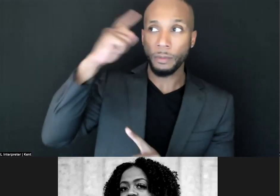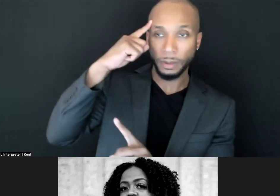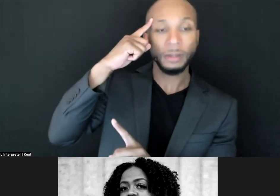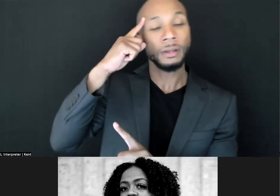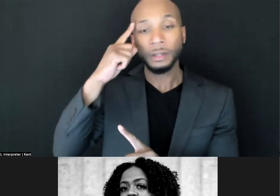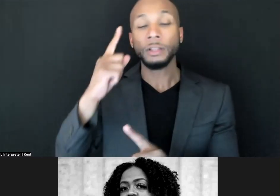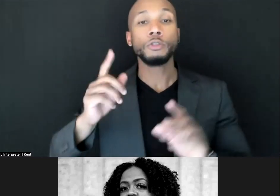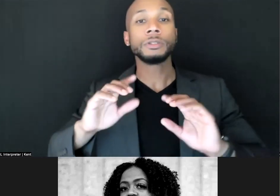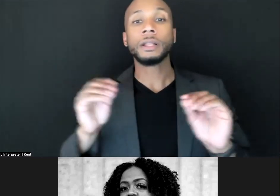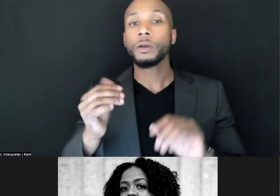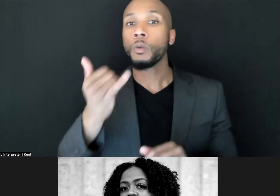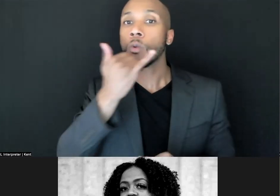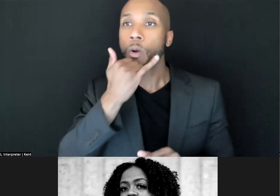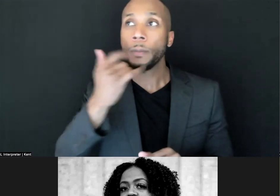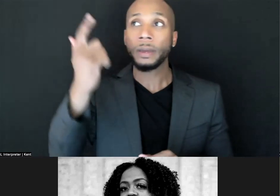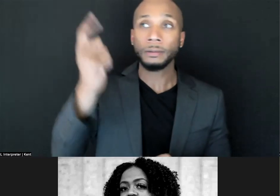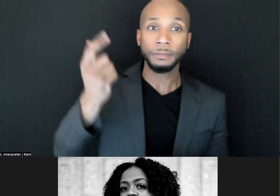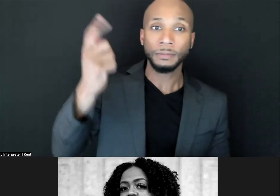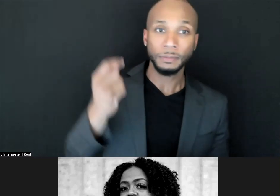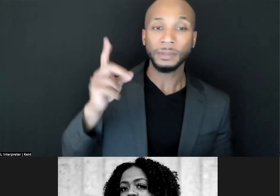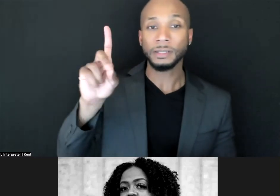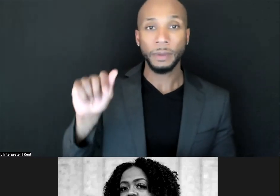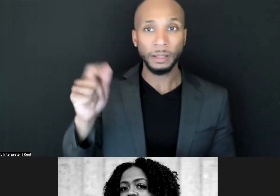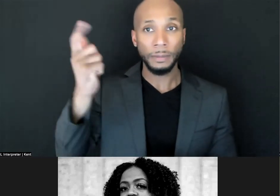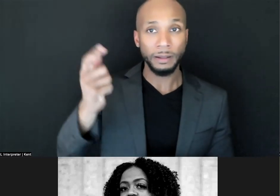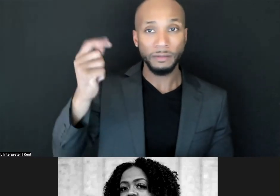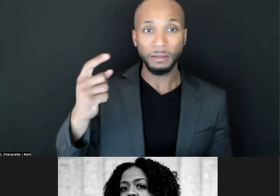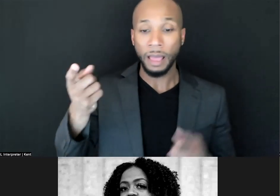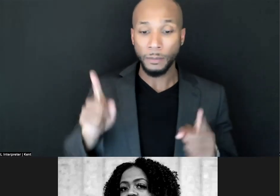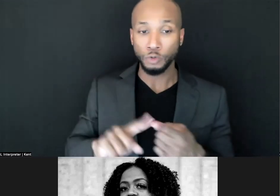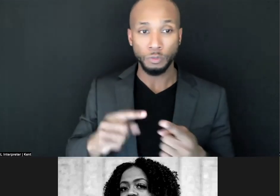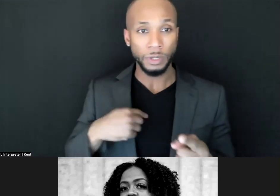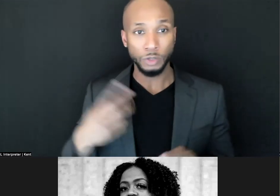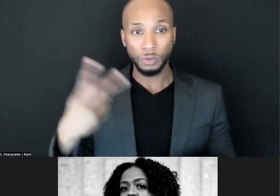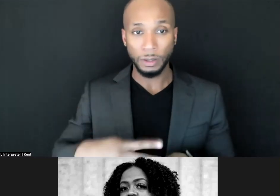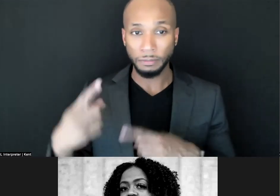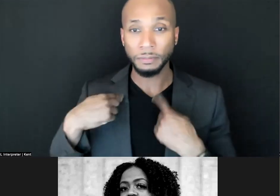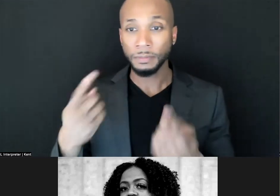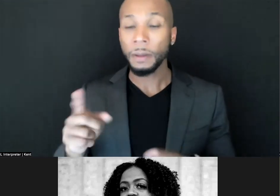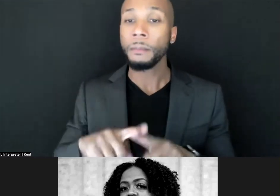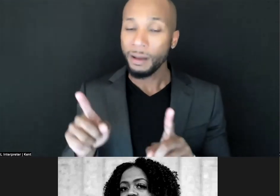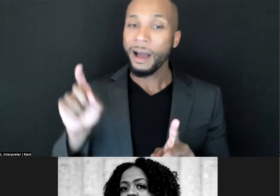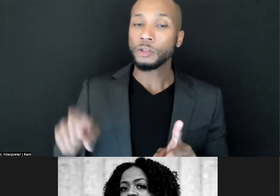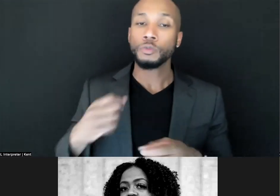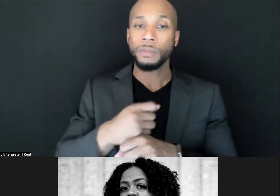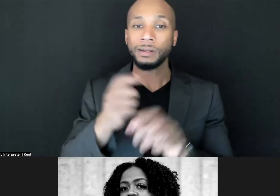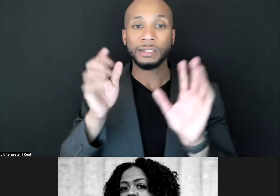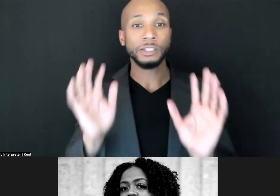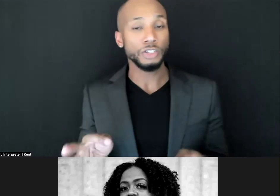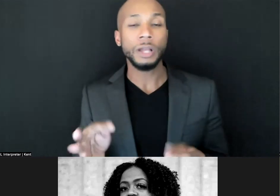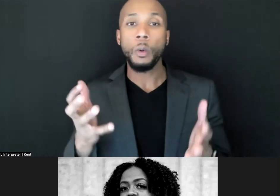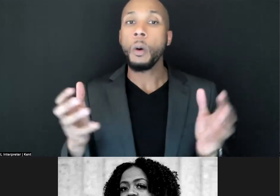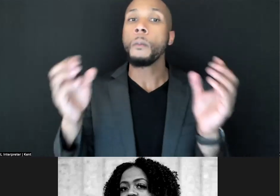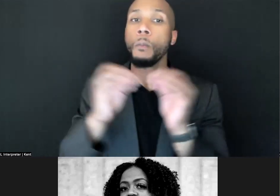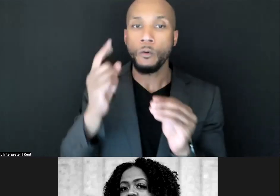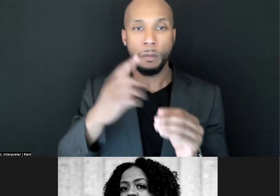absolutely nothing wrong with being on disability. I've been on disability twice. However, had to make a decision that I wanted more for my